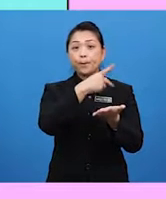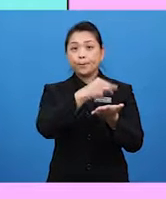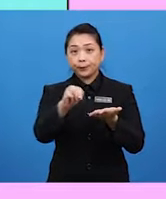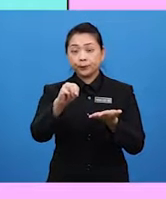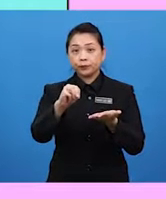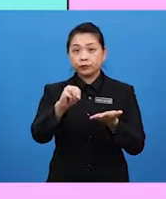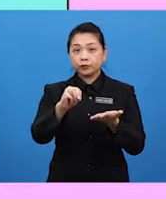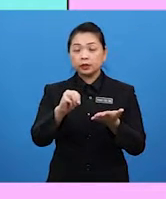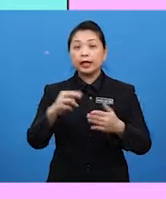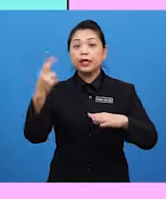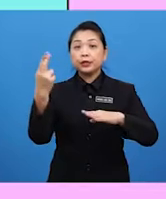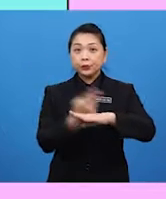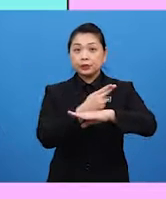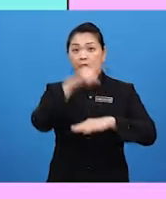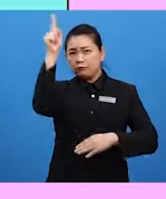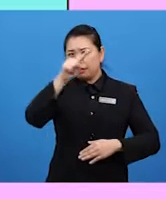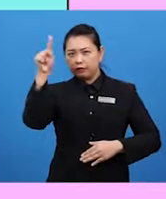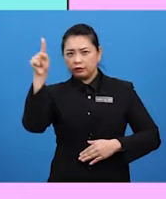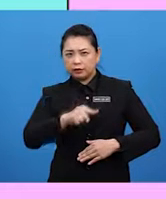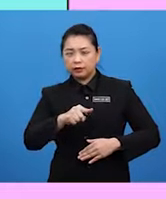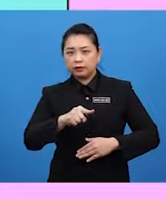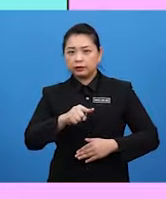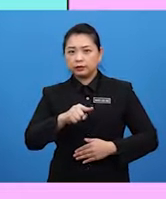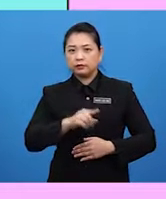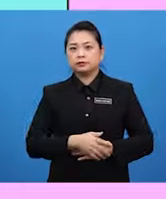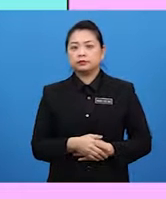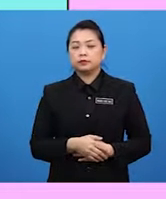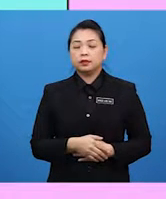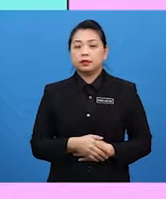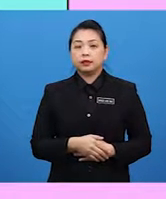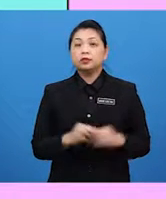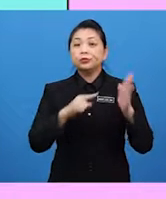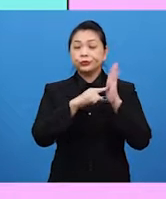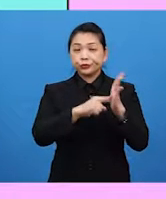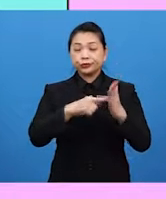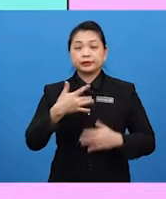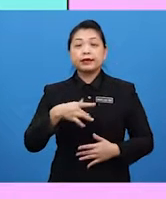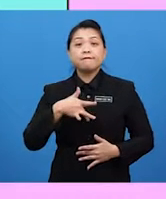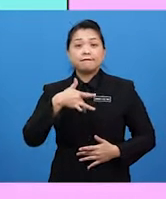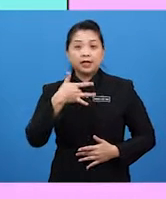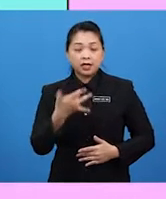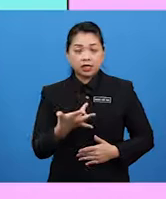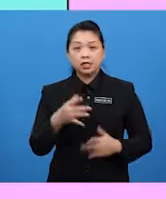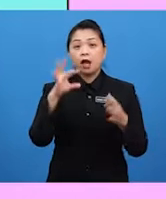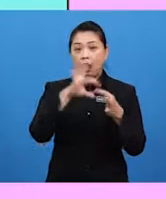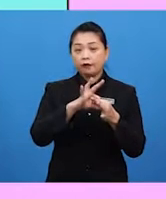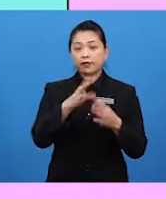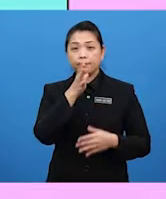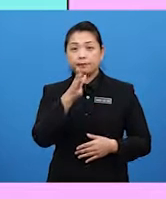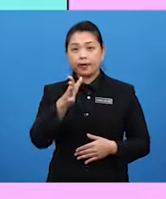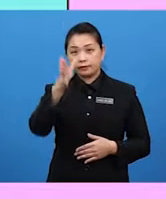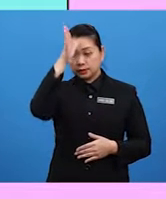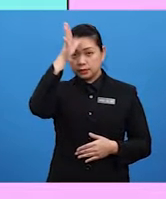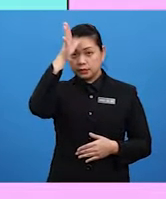by lightning?" is an exaggeration of the parent's feeling with regards to the reason for the change in